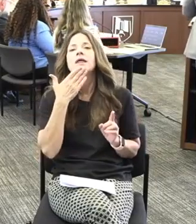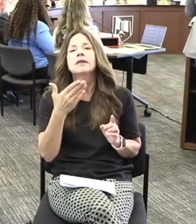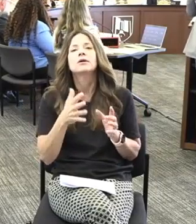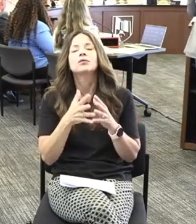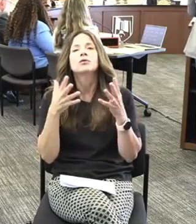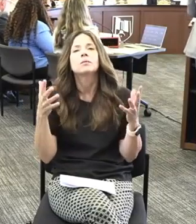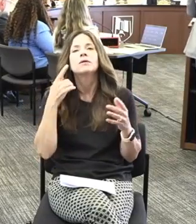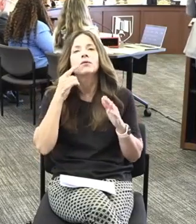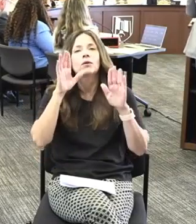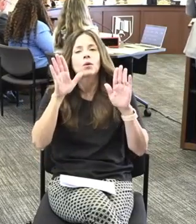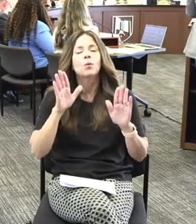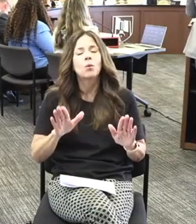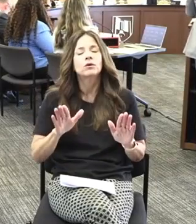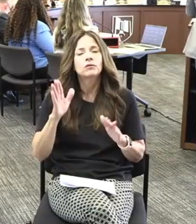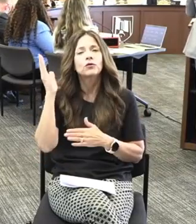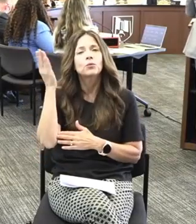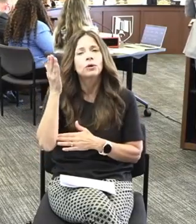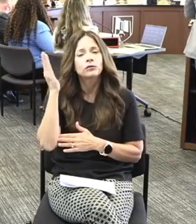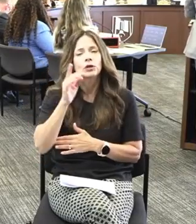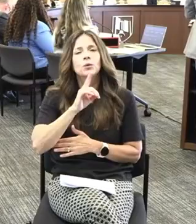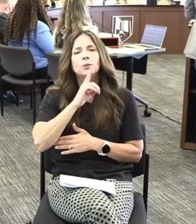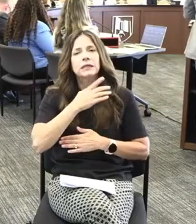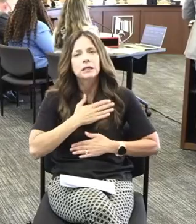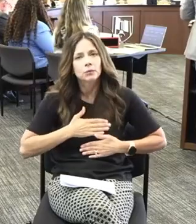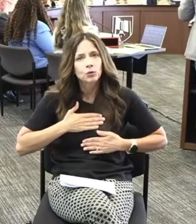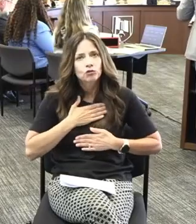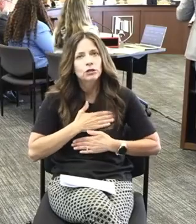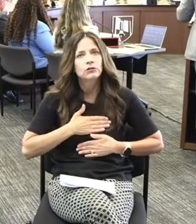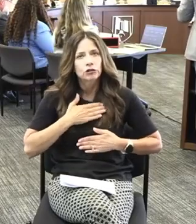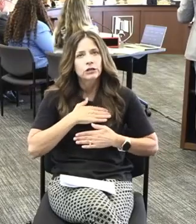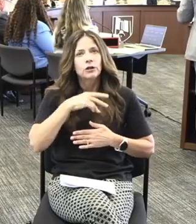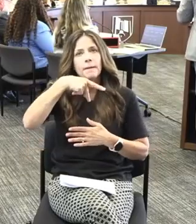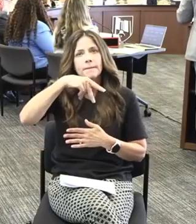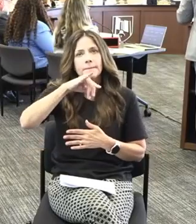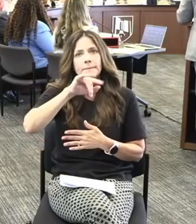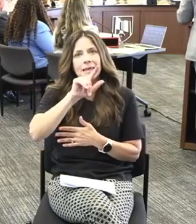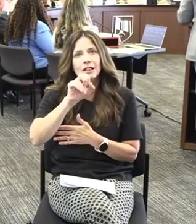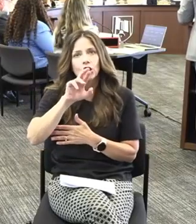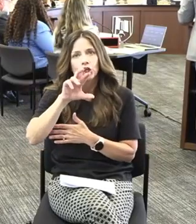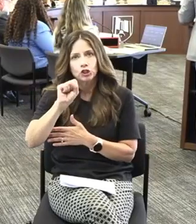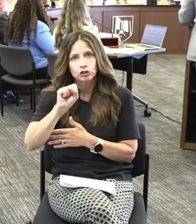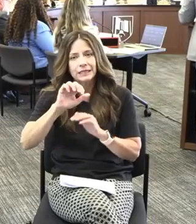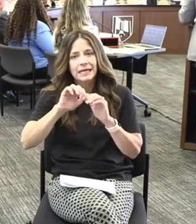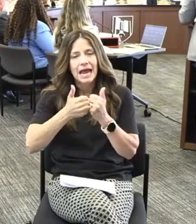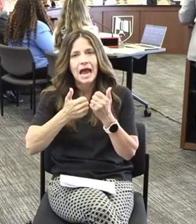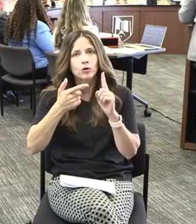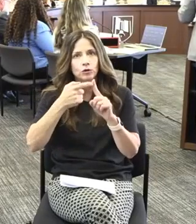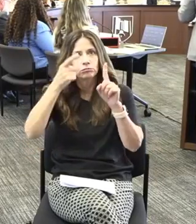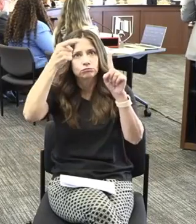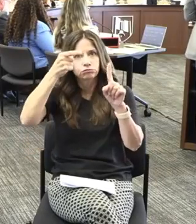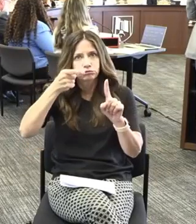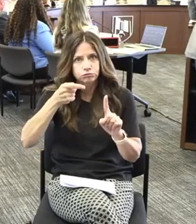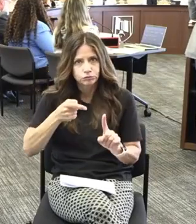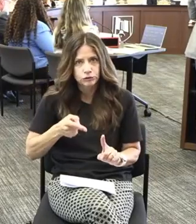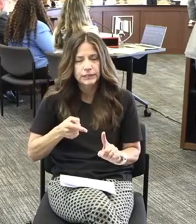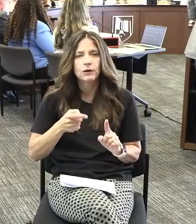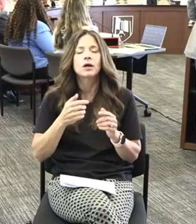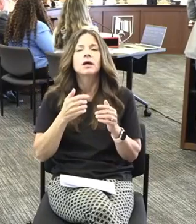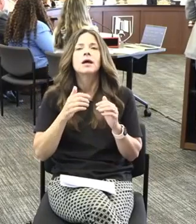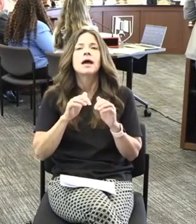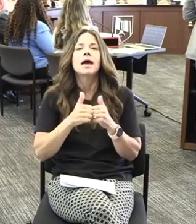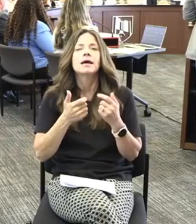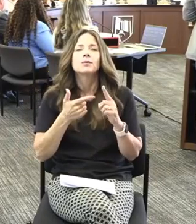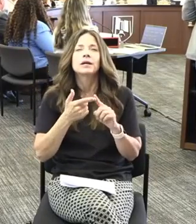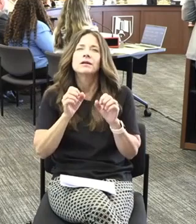the wonderful presentation. I really appreciated the pillars and the way that you broke it down. Again, as a way to